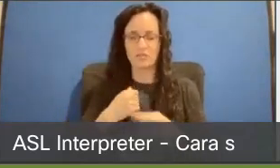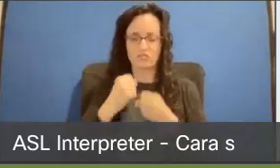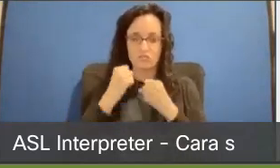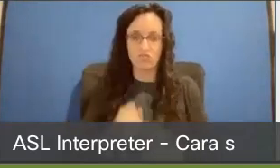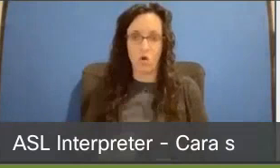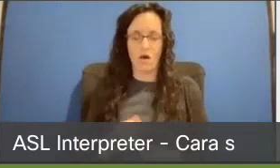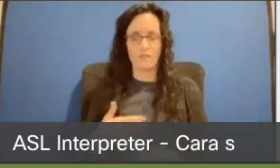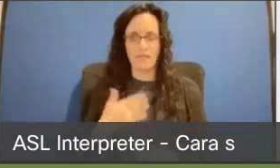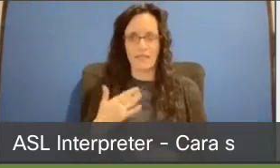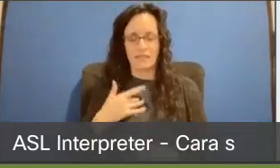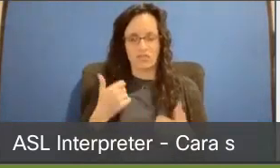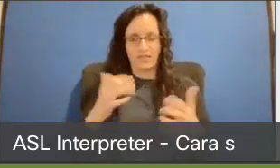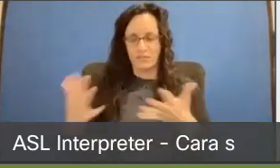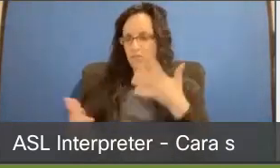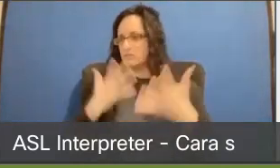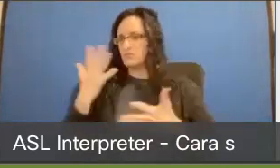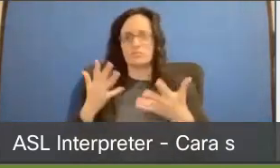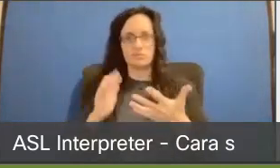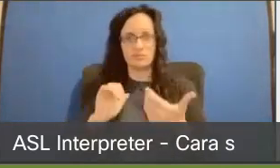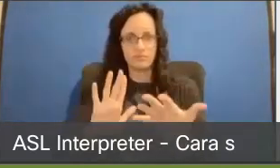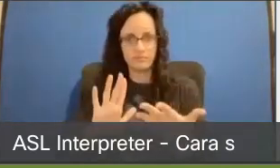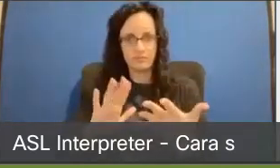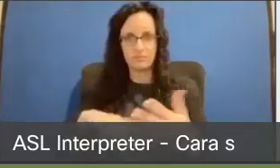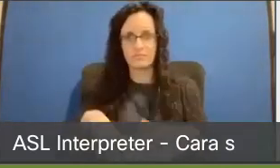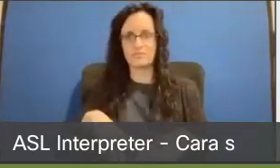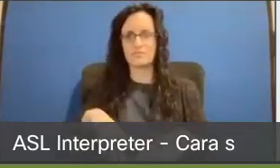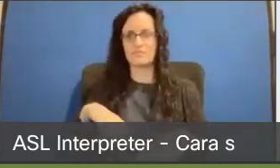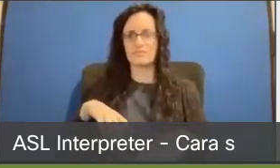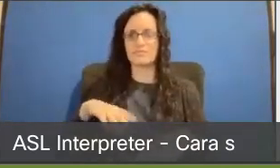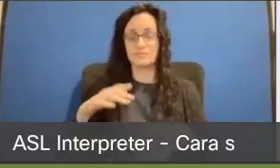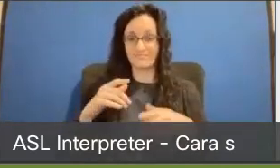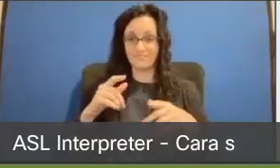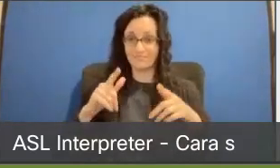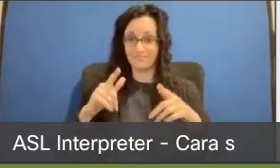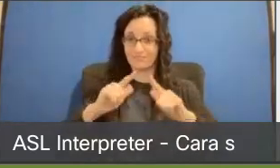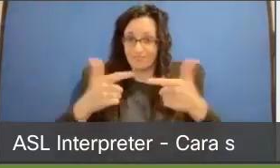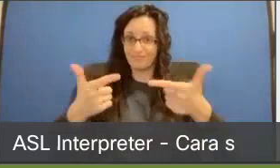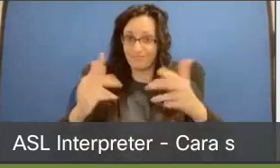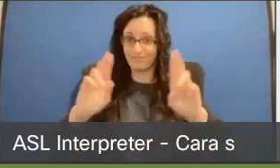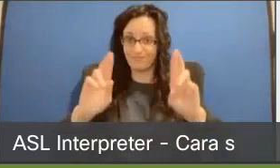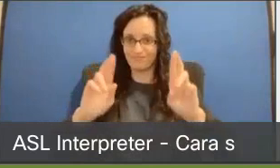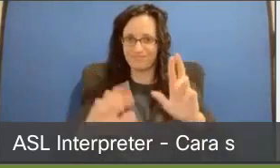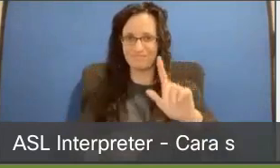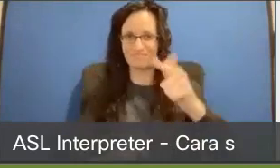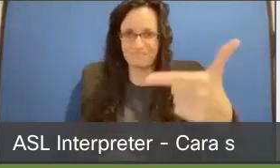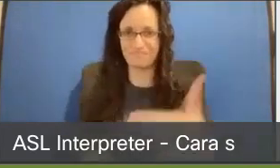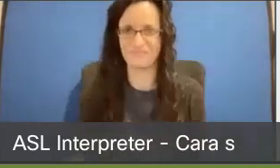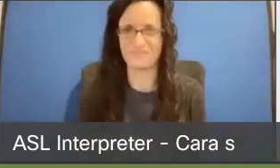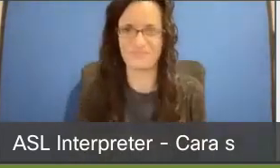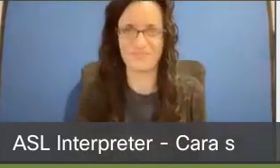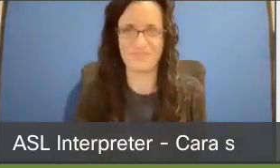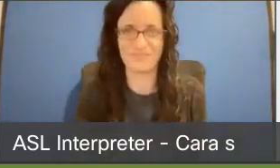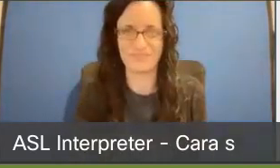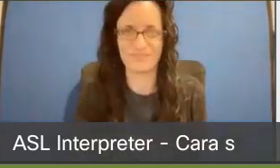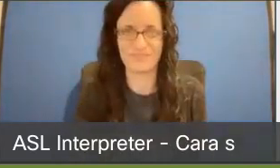intense. There's somebody back in the field, this guy, Edwin Schneidman, who was one of the founders of the American